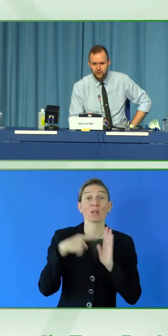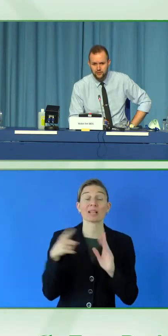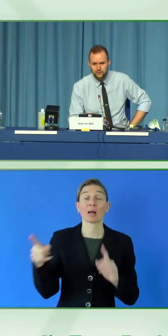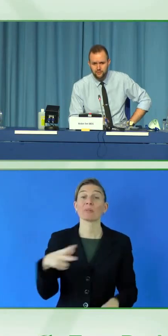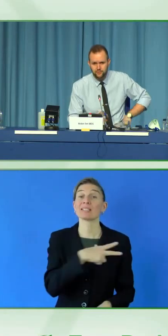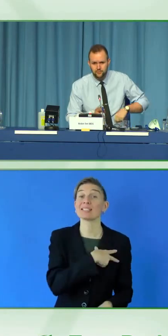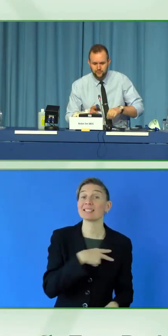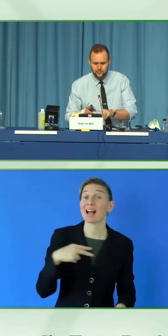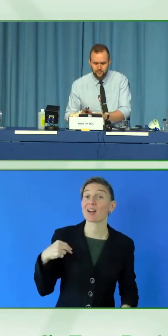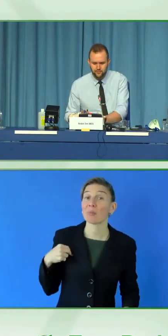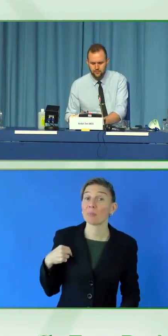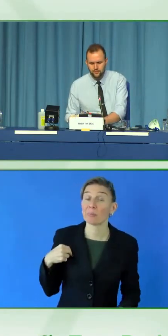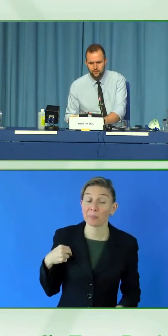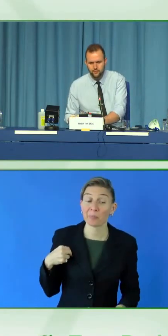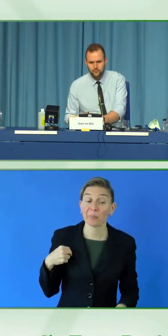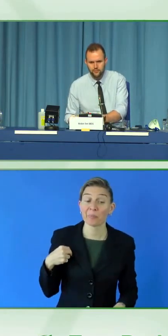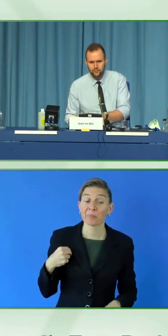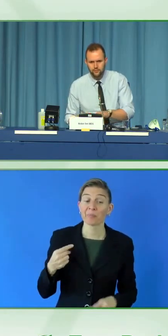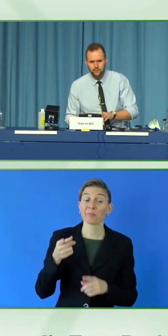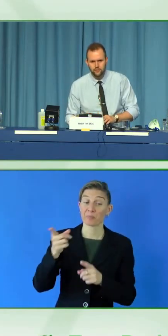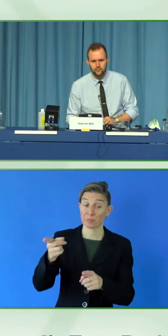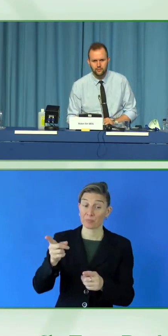your project?